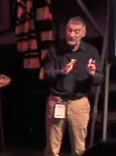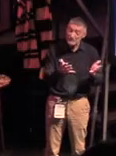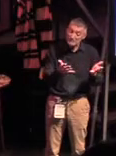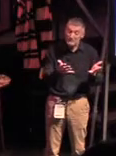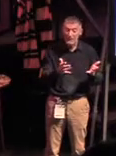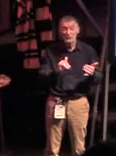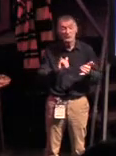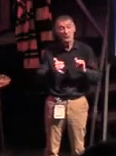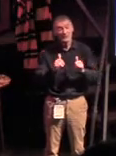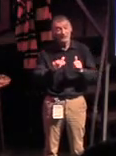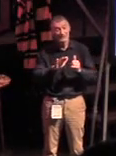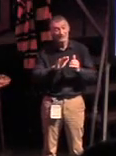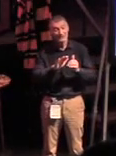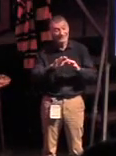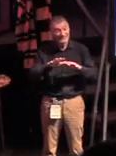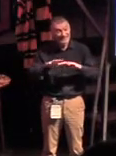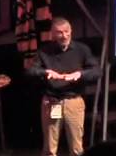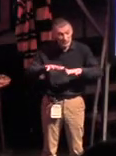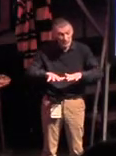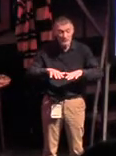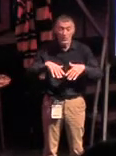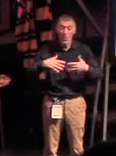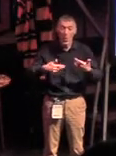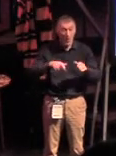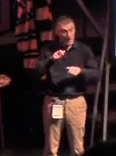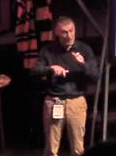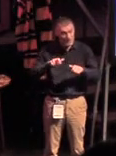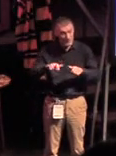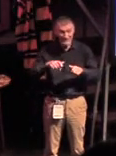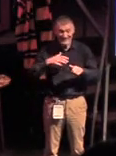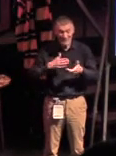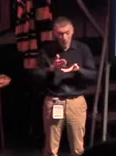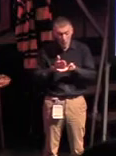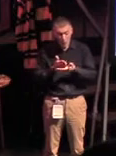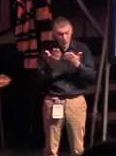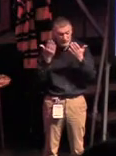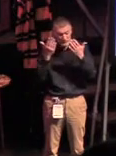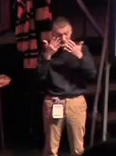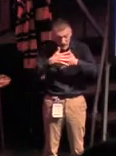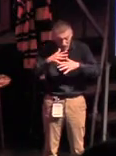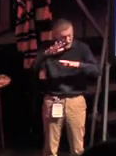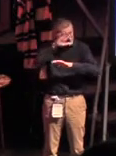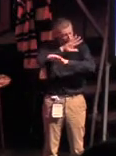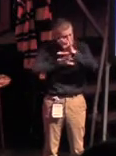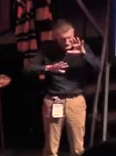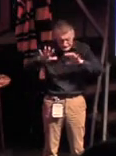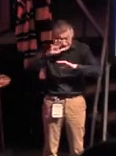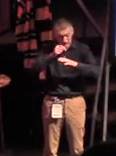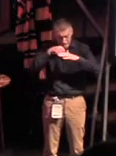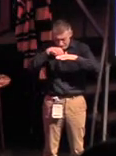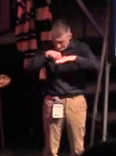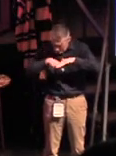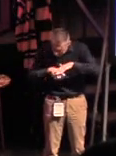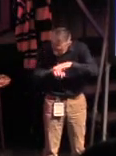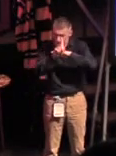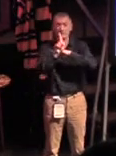peoples have to go through very dark valleys and total confusion to reach a new path.